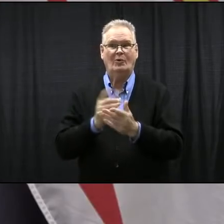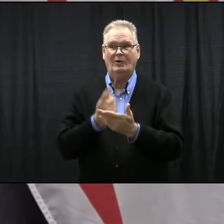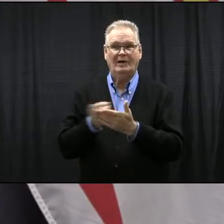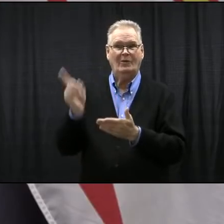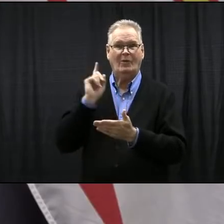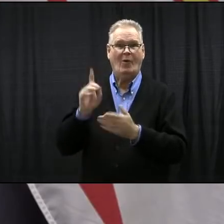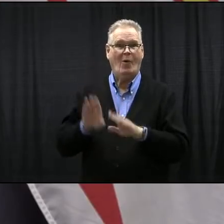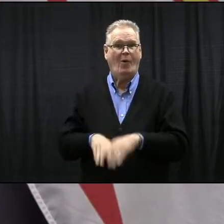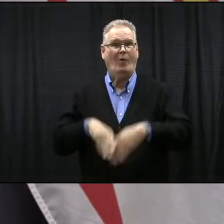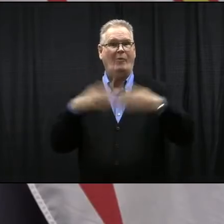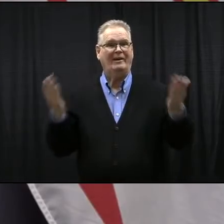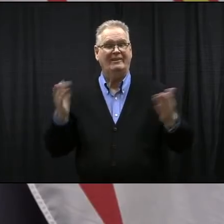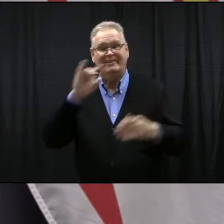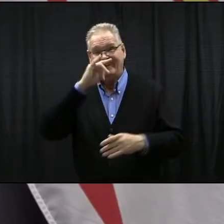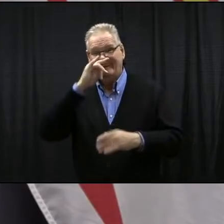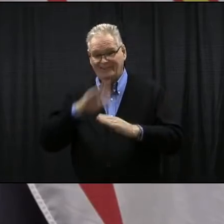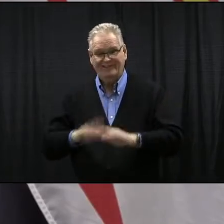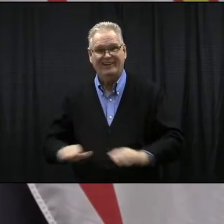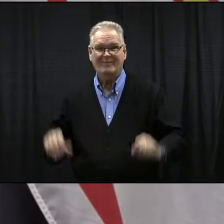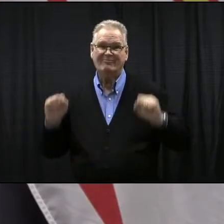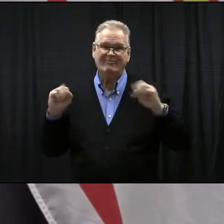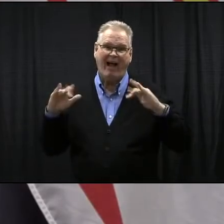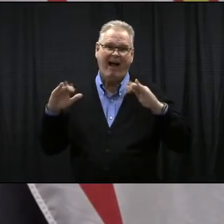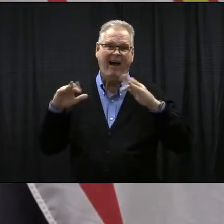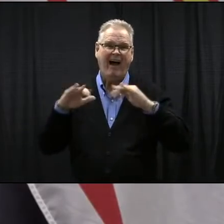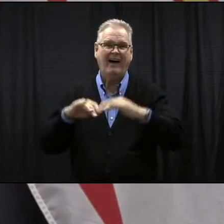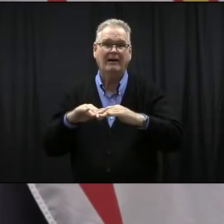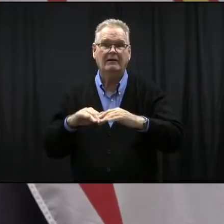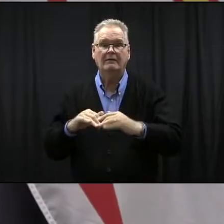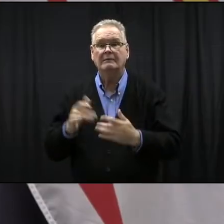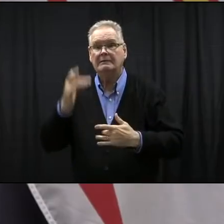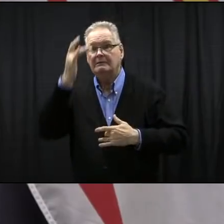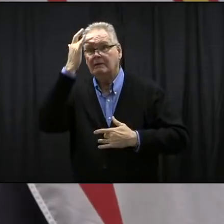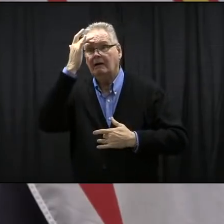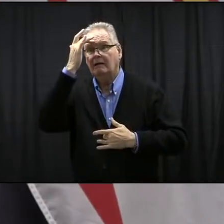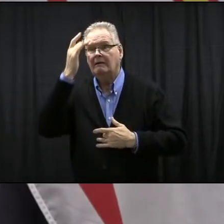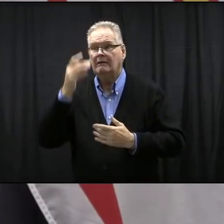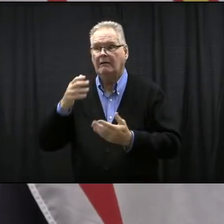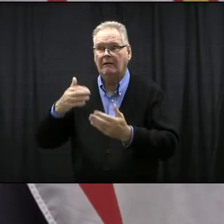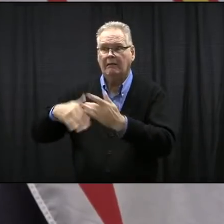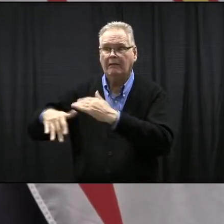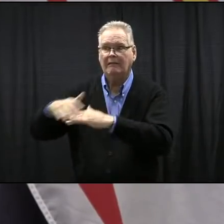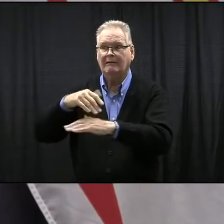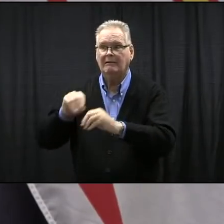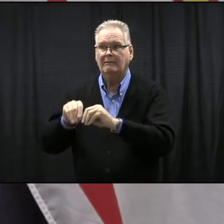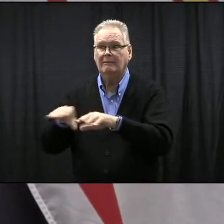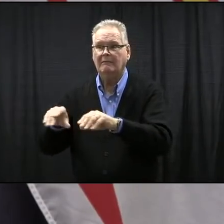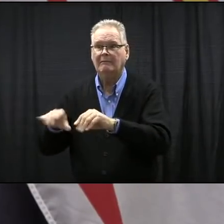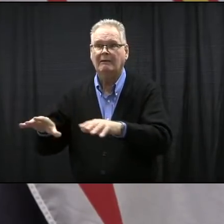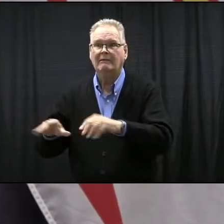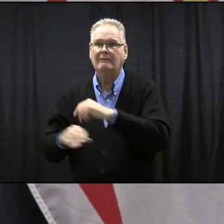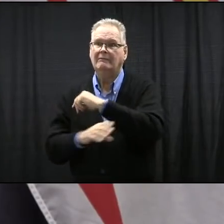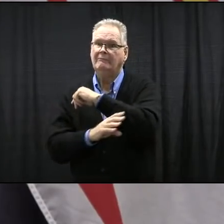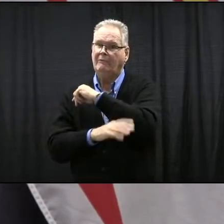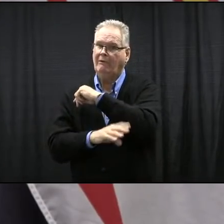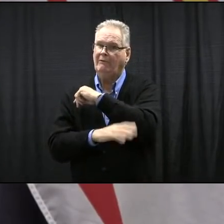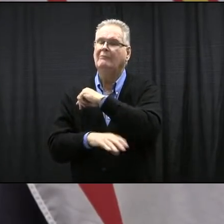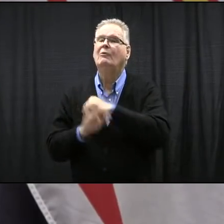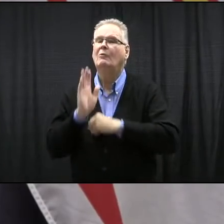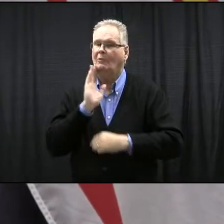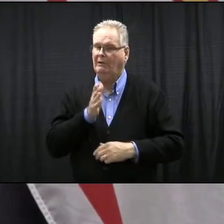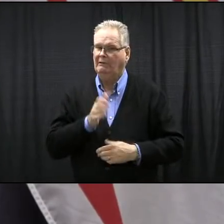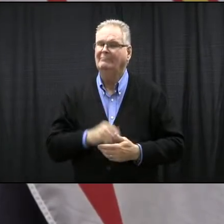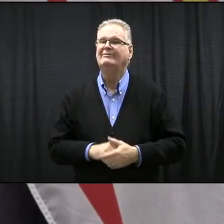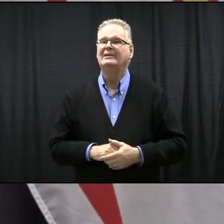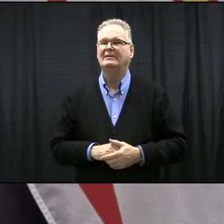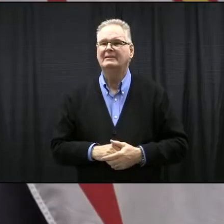more respiratory viruses circulating. So again, even if you are fully vaccinated, if you feel unwell, stay home and book a